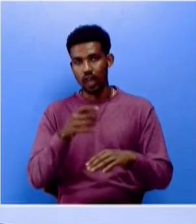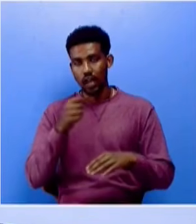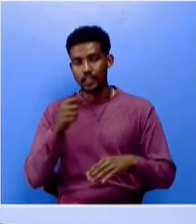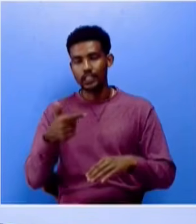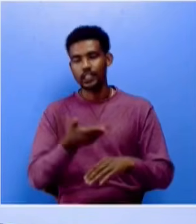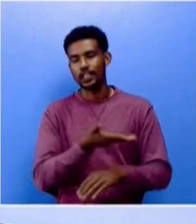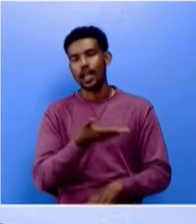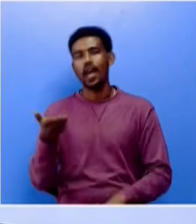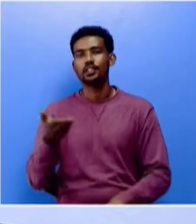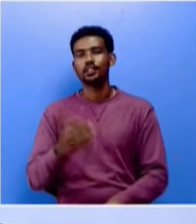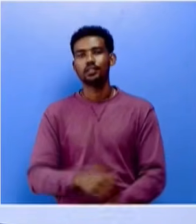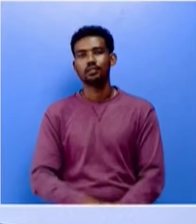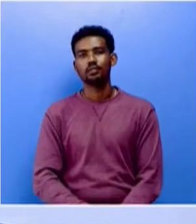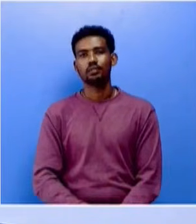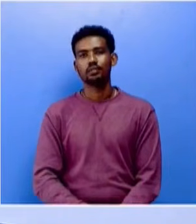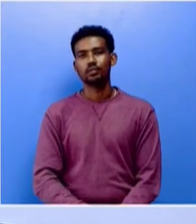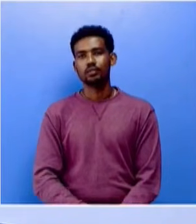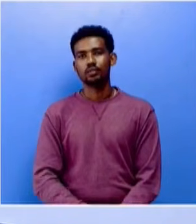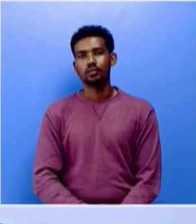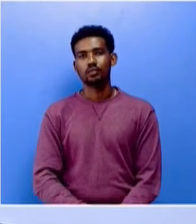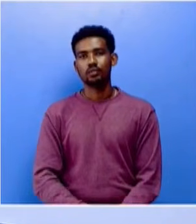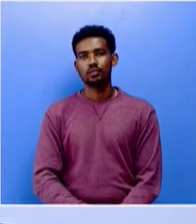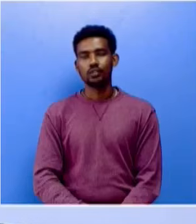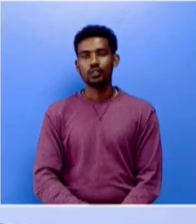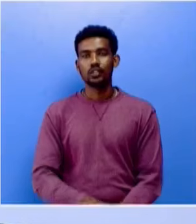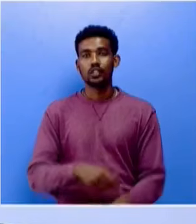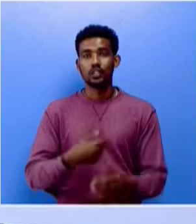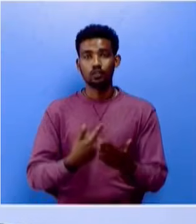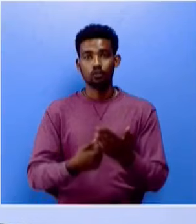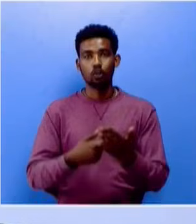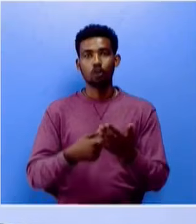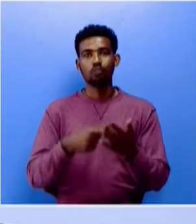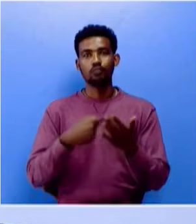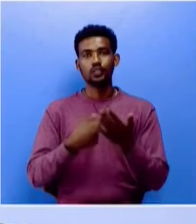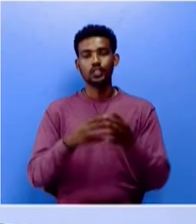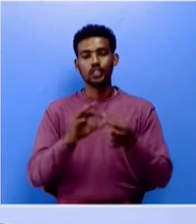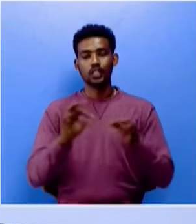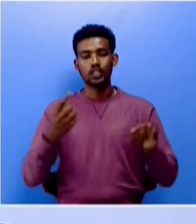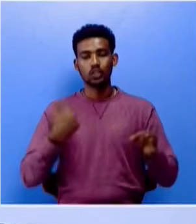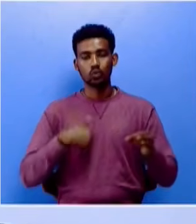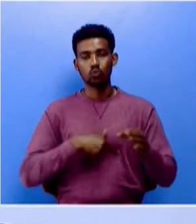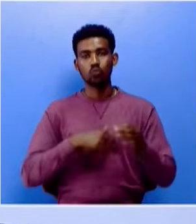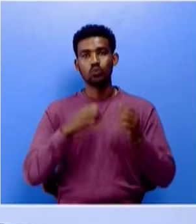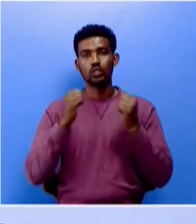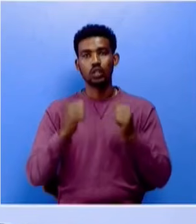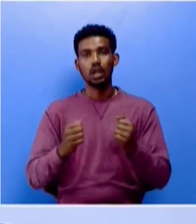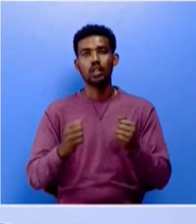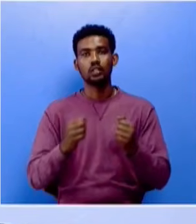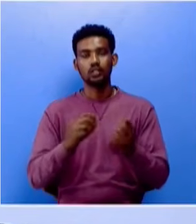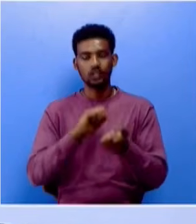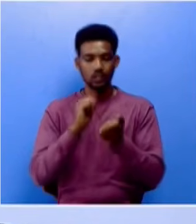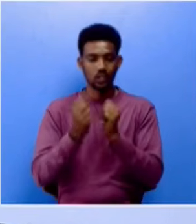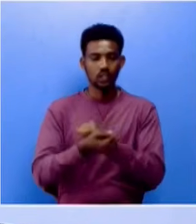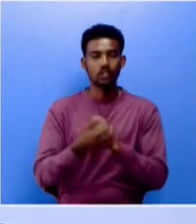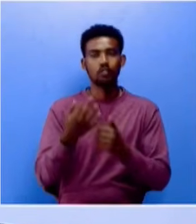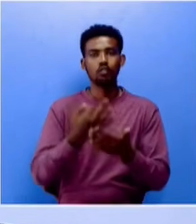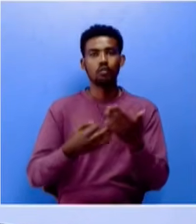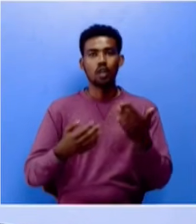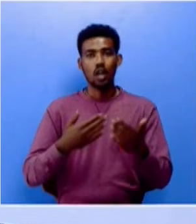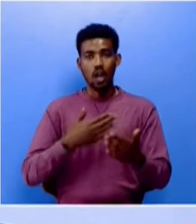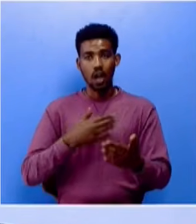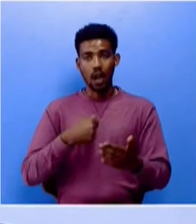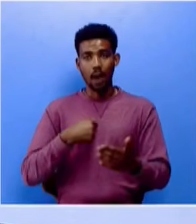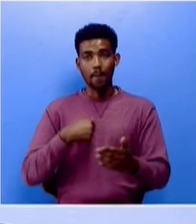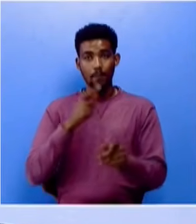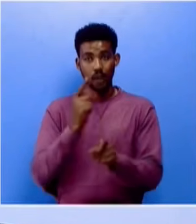case. So, from this sentence, we can derive the form. Am I right? We can